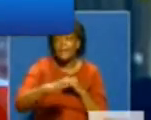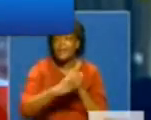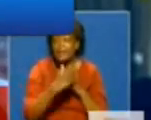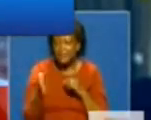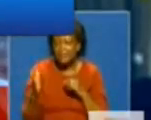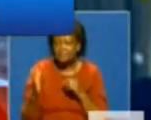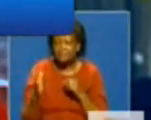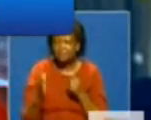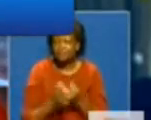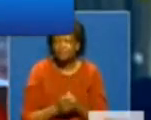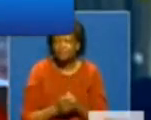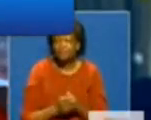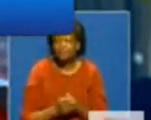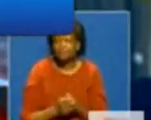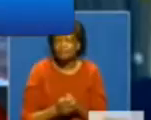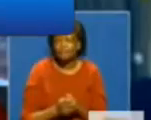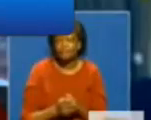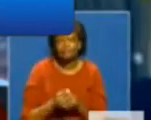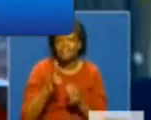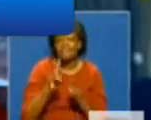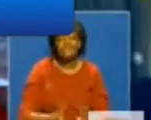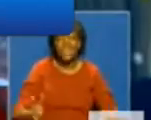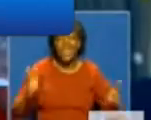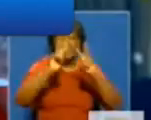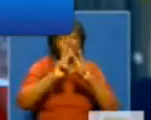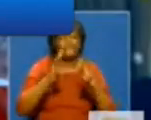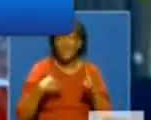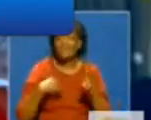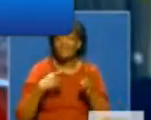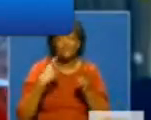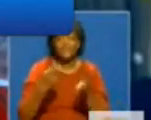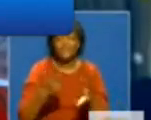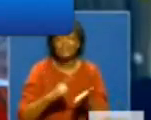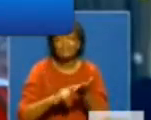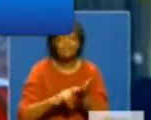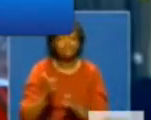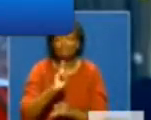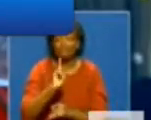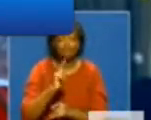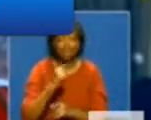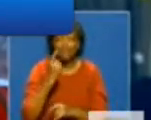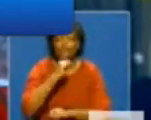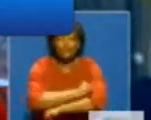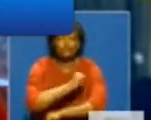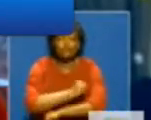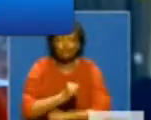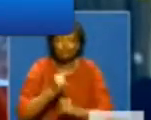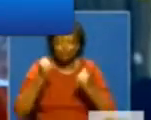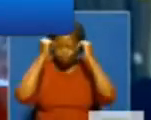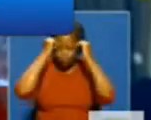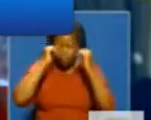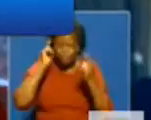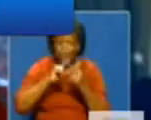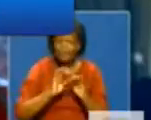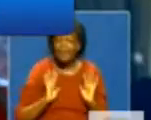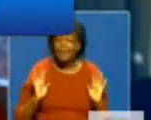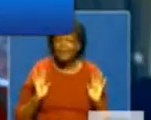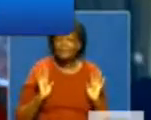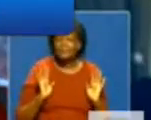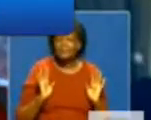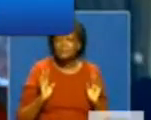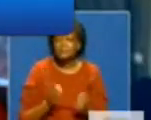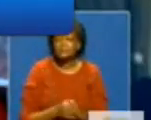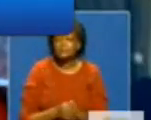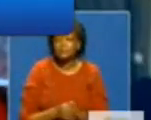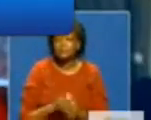It is of no probative value for this discussion, except for academic purposes. But to that extent, and all this is